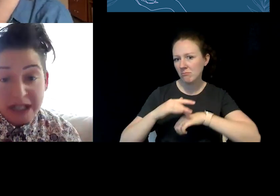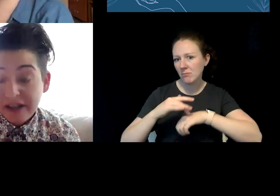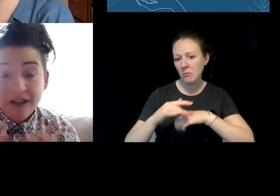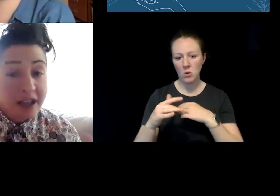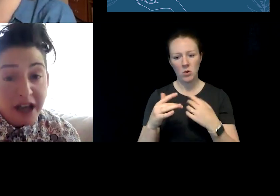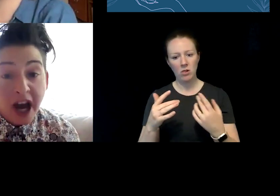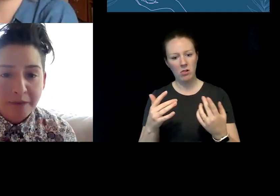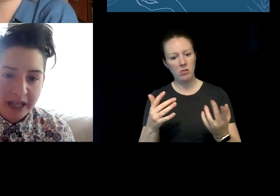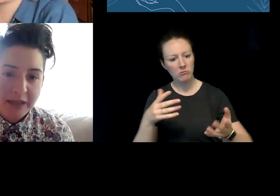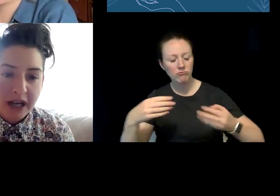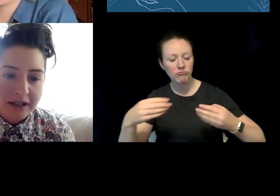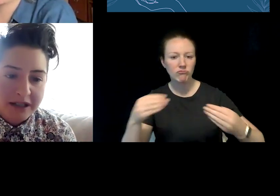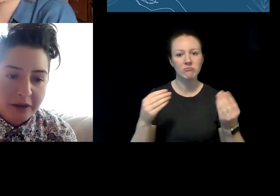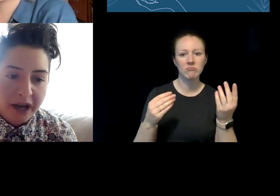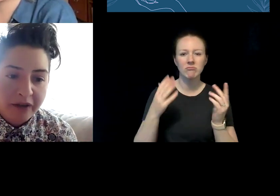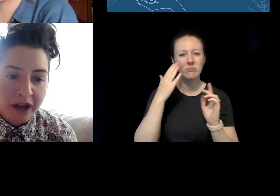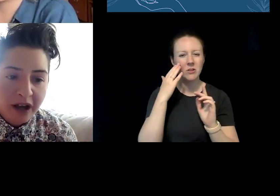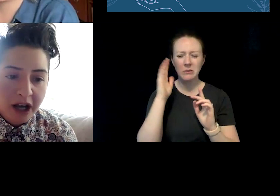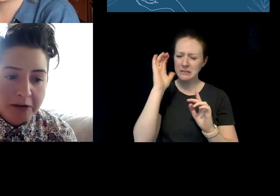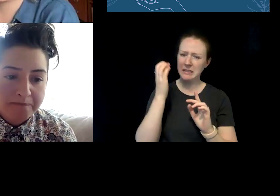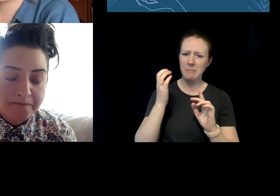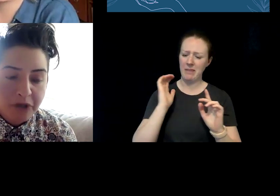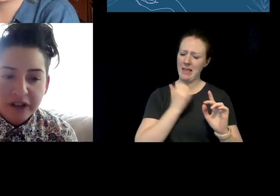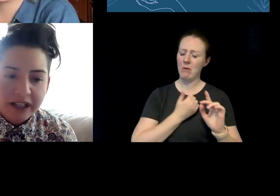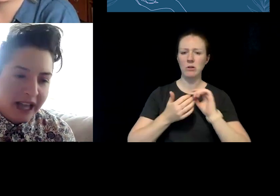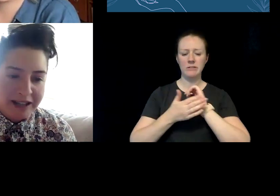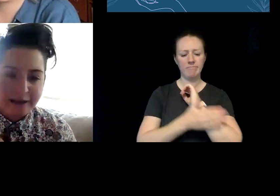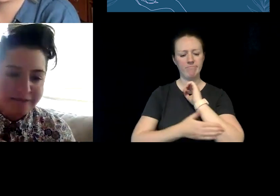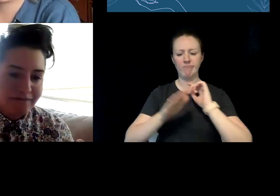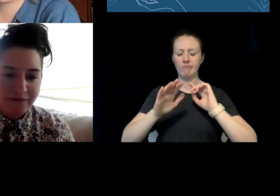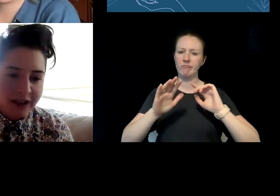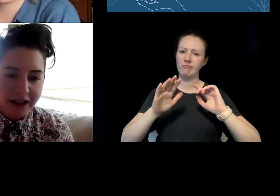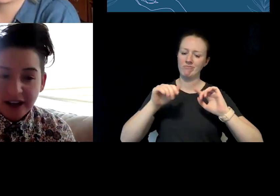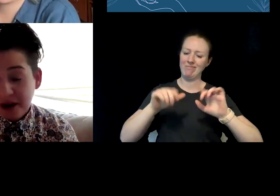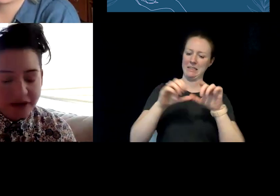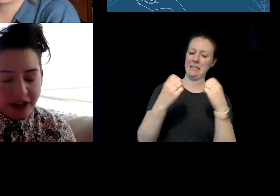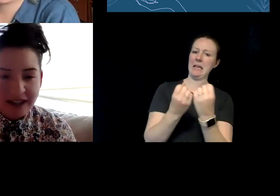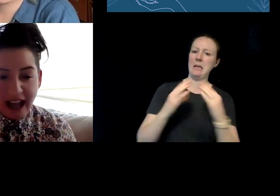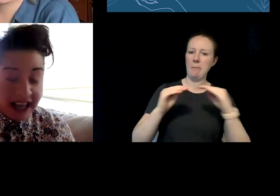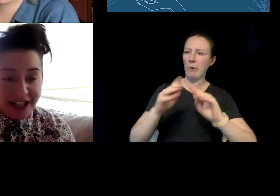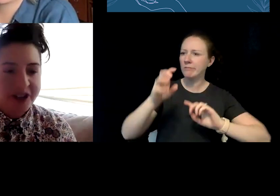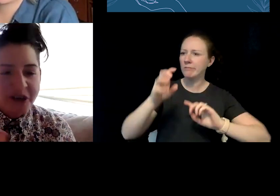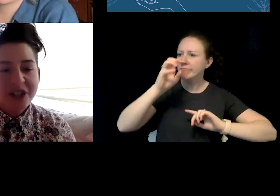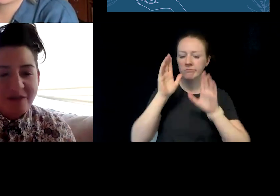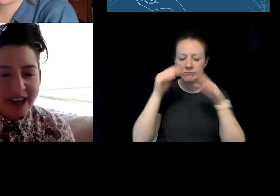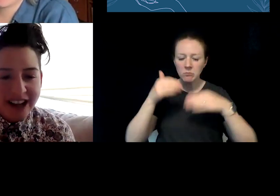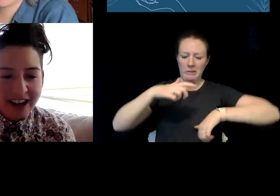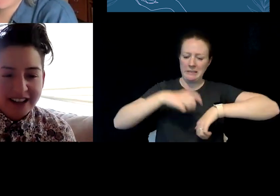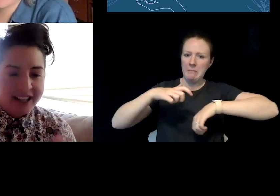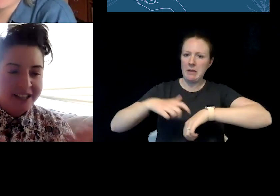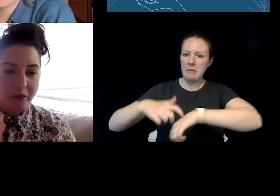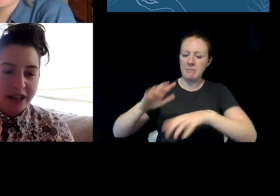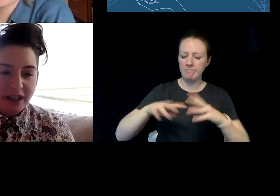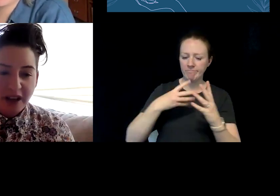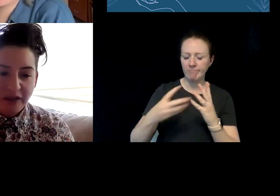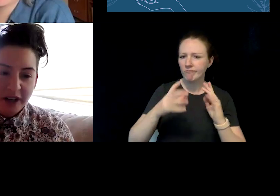Eurocentric Western time-based practices that we have. So I feel like that's, I don't know if that's answering your question, but I